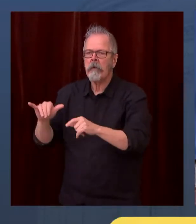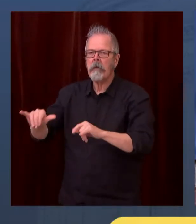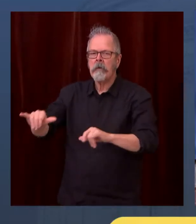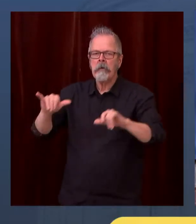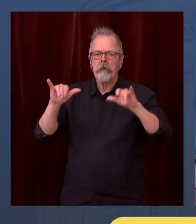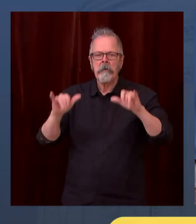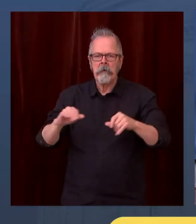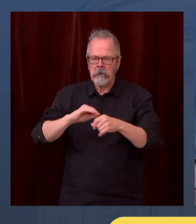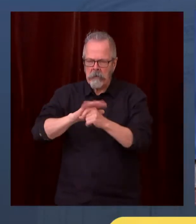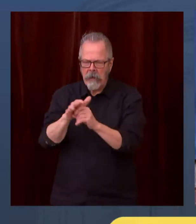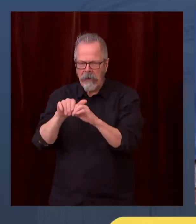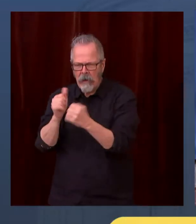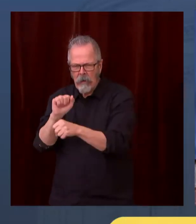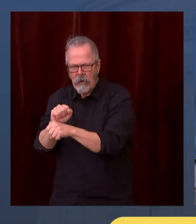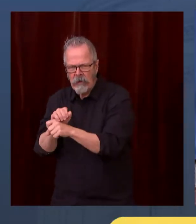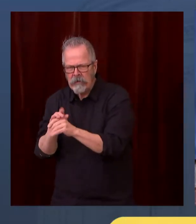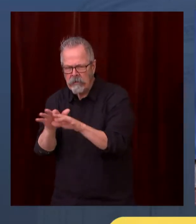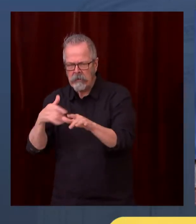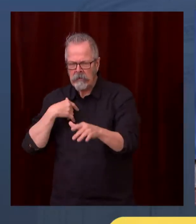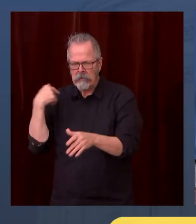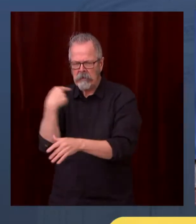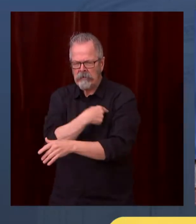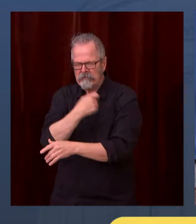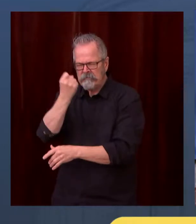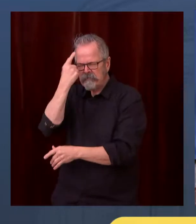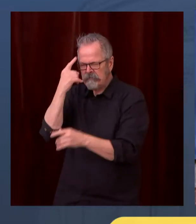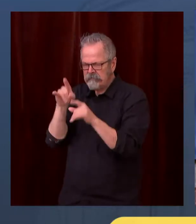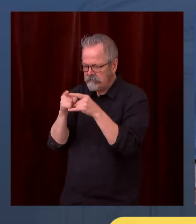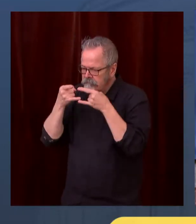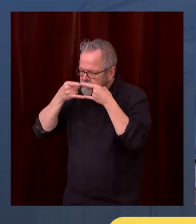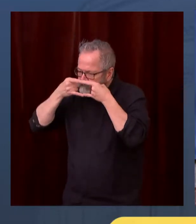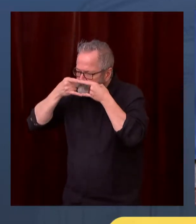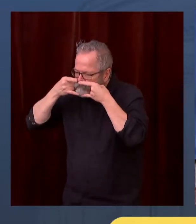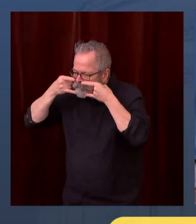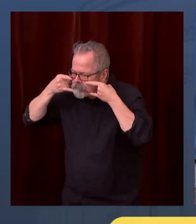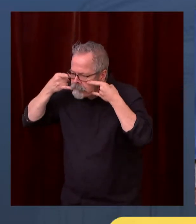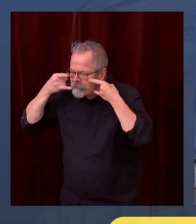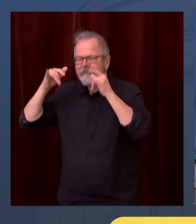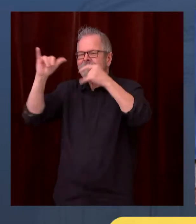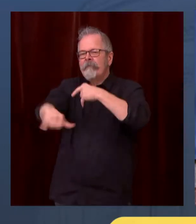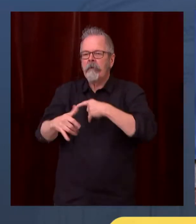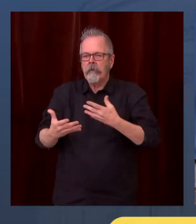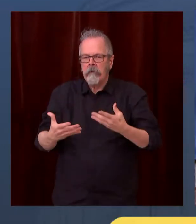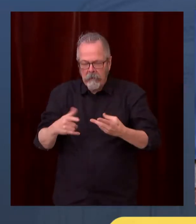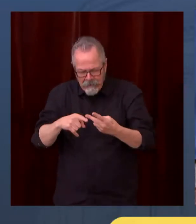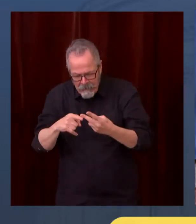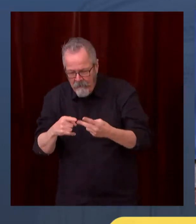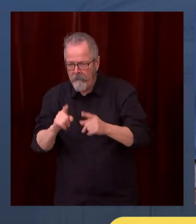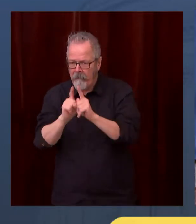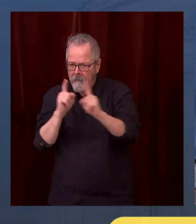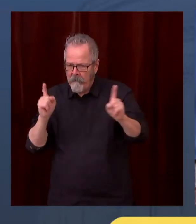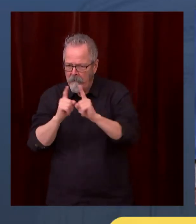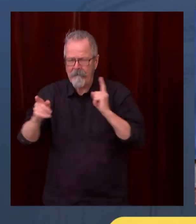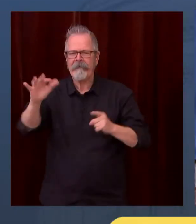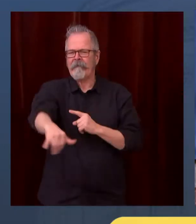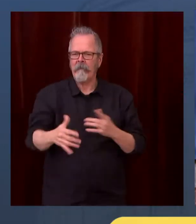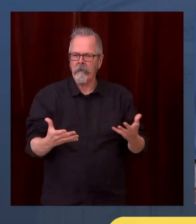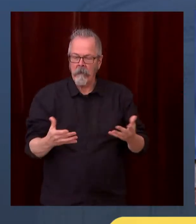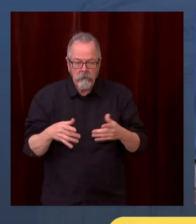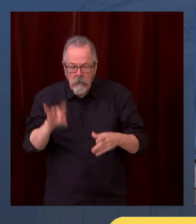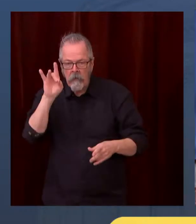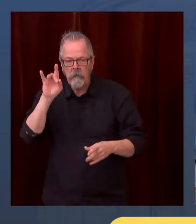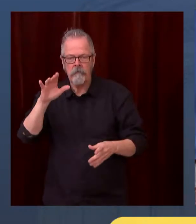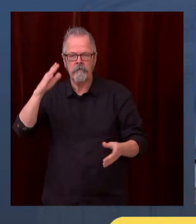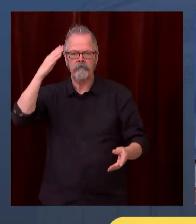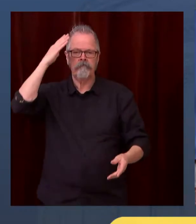in a way that is safe. And that's happening across the state of Washington. I'm very pleased about that. I hope will be accelerated.